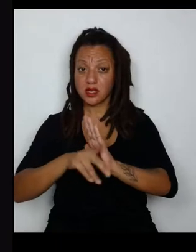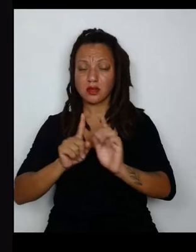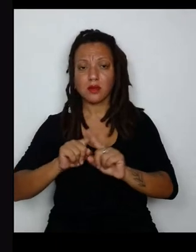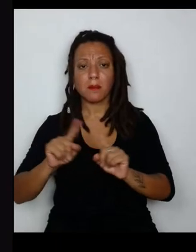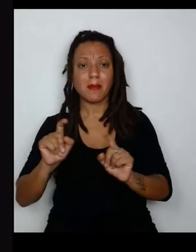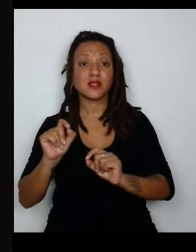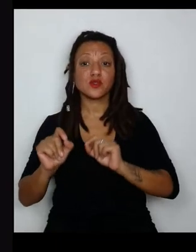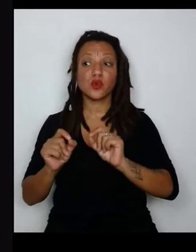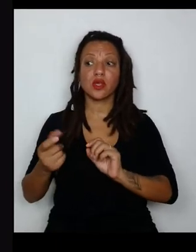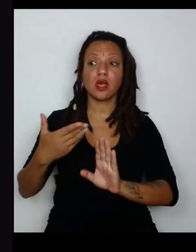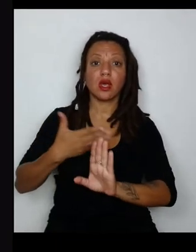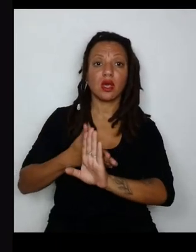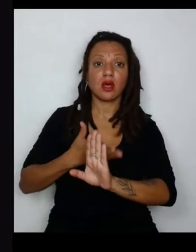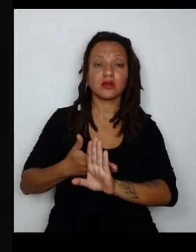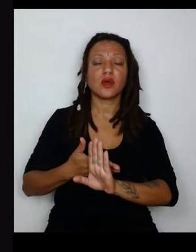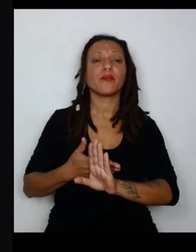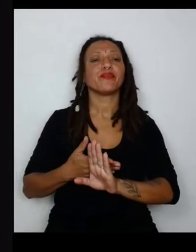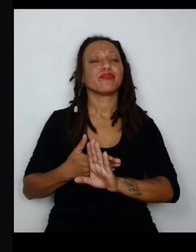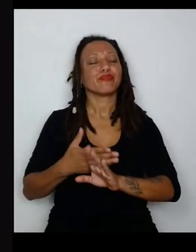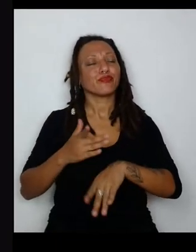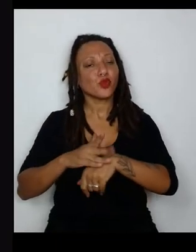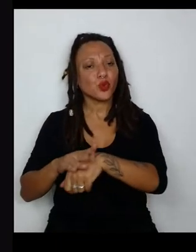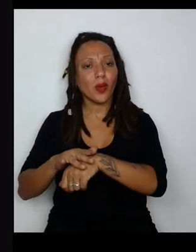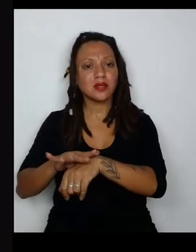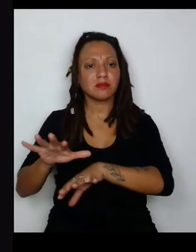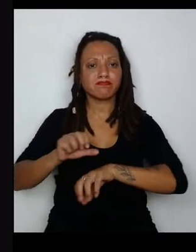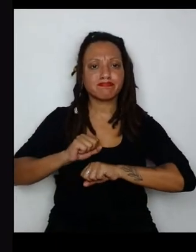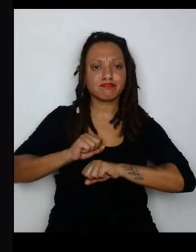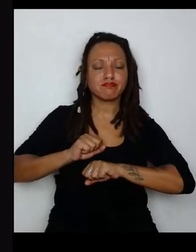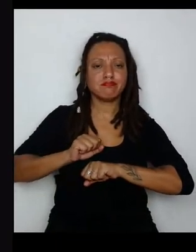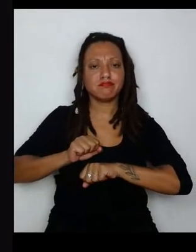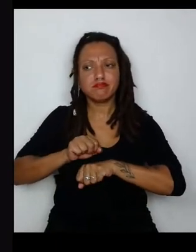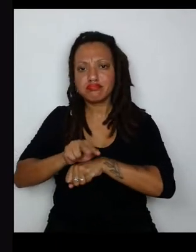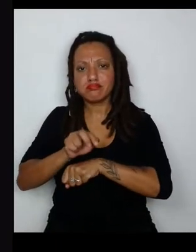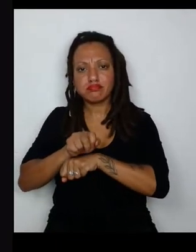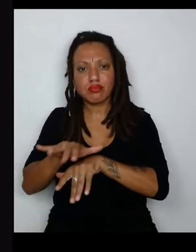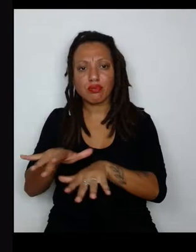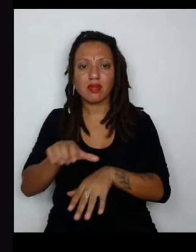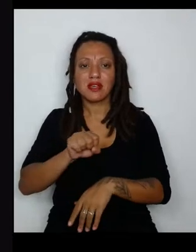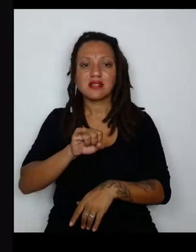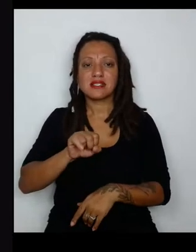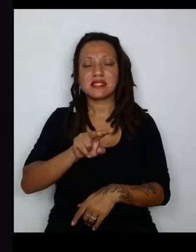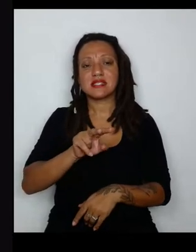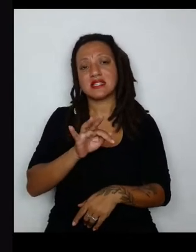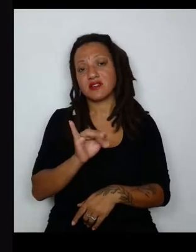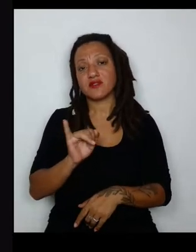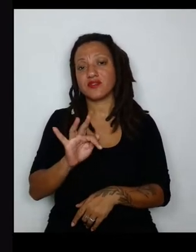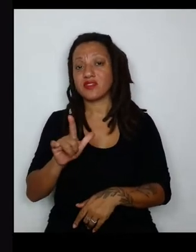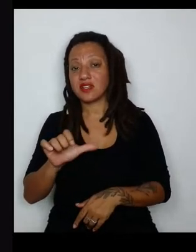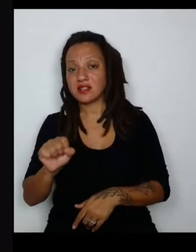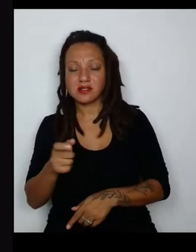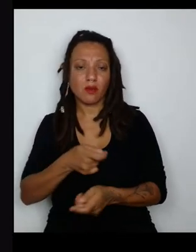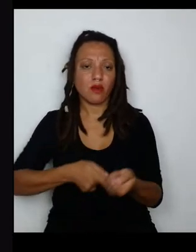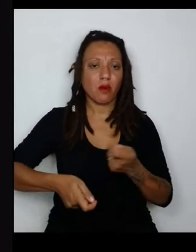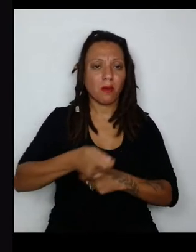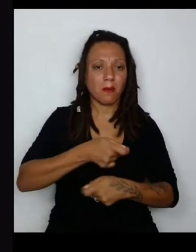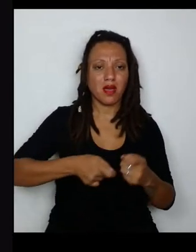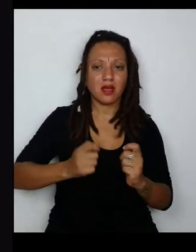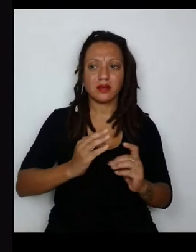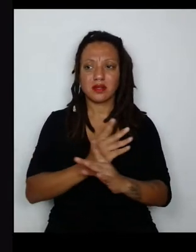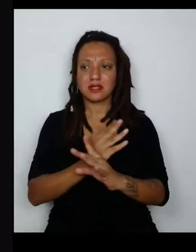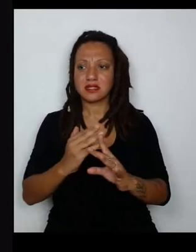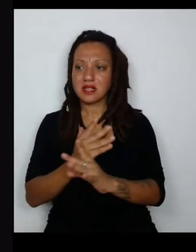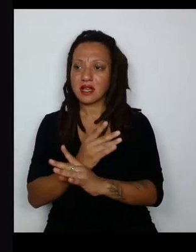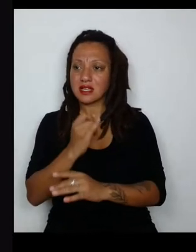institution of prostitution trade with the metropole for example the cotton that islanders